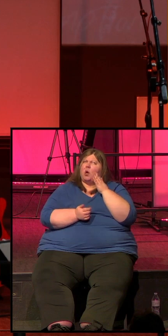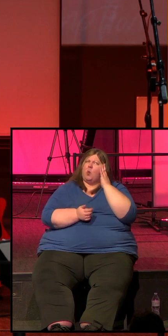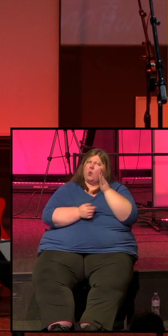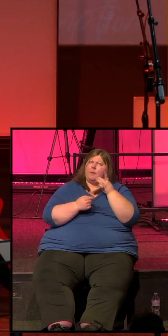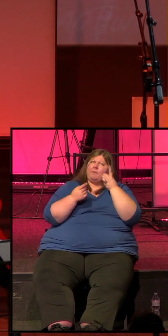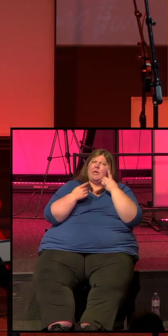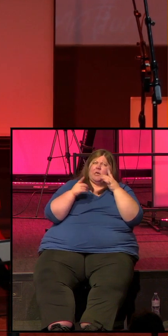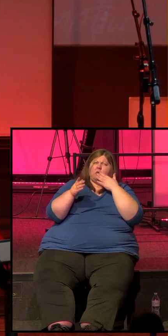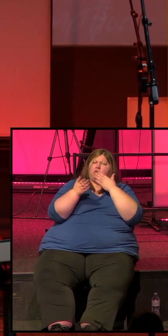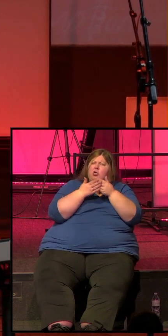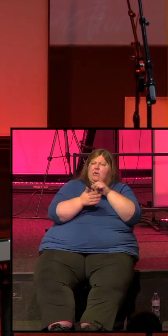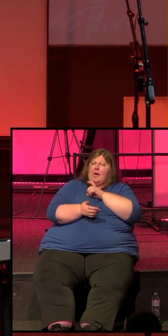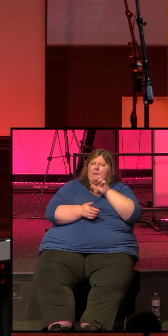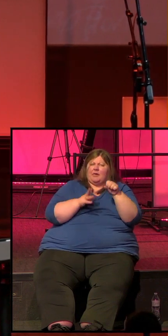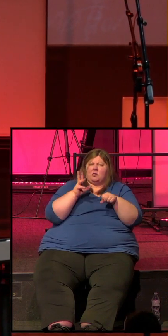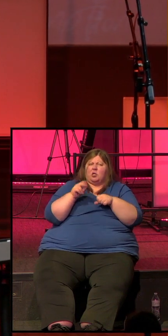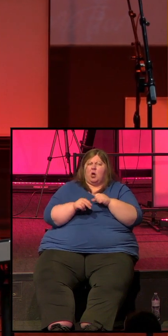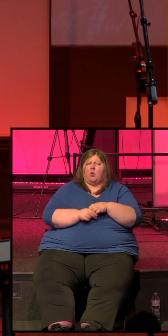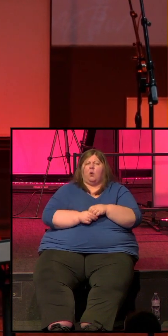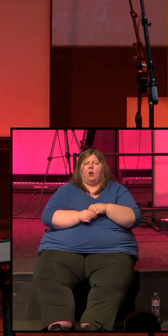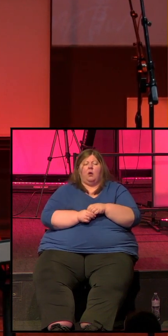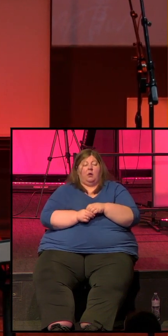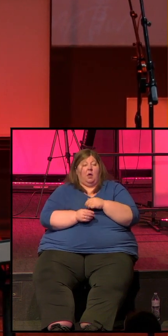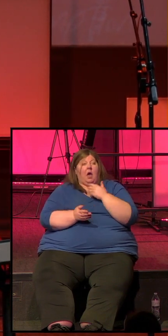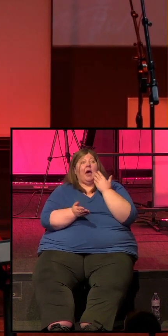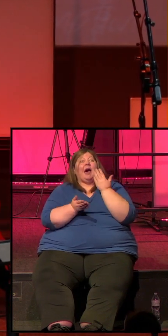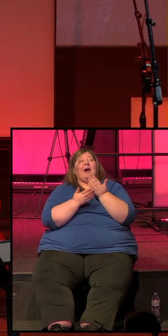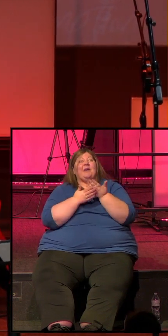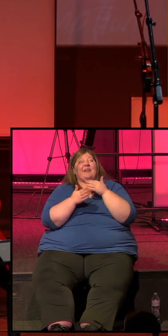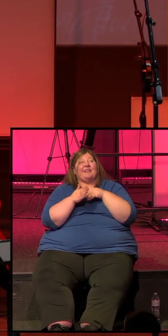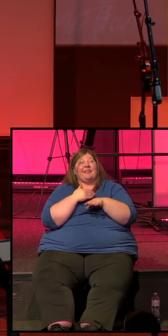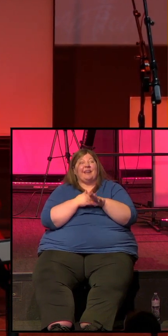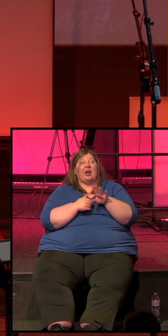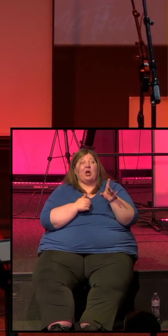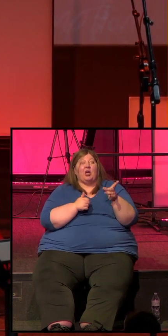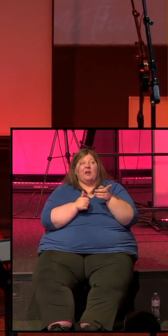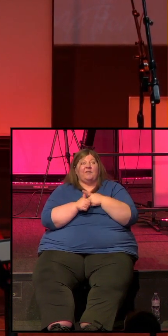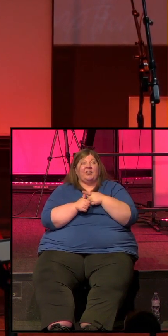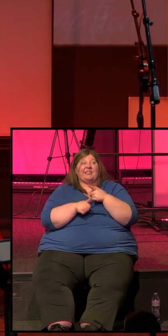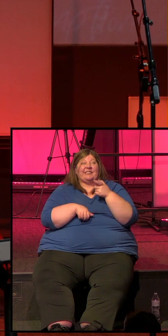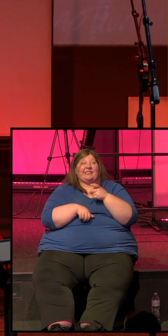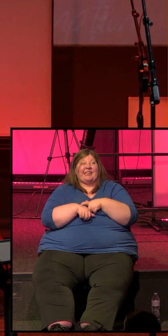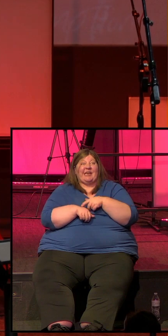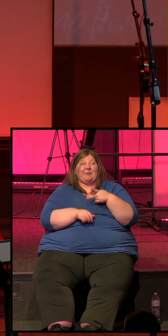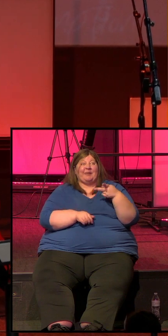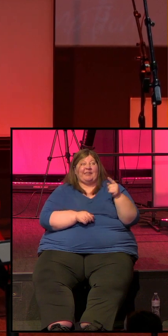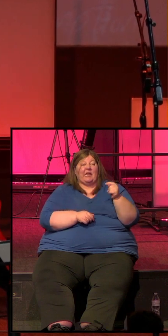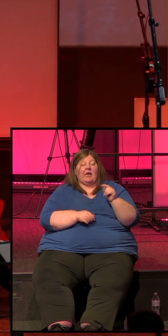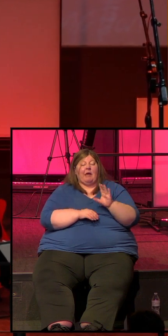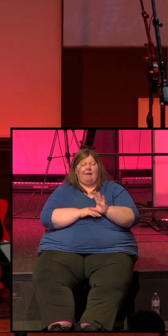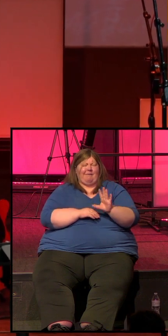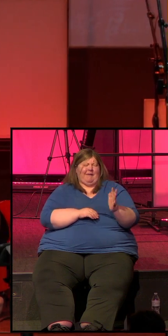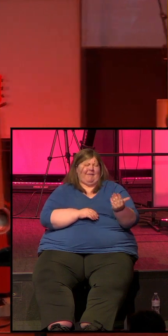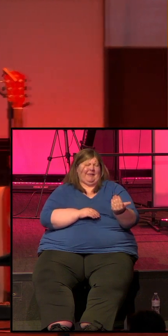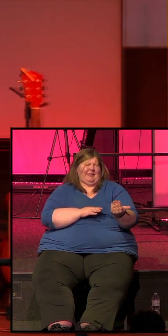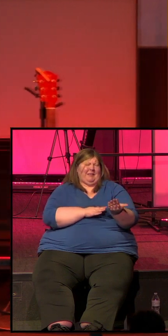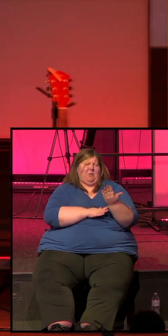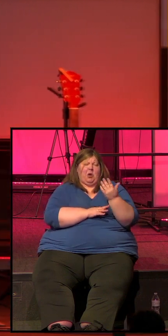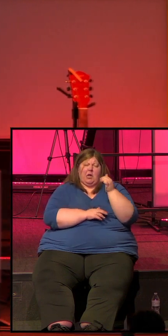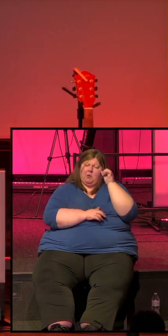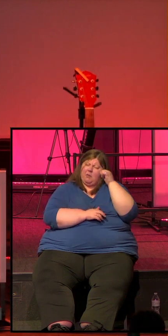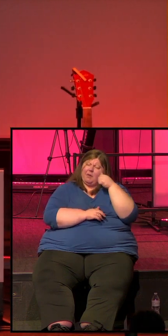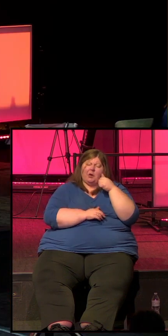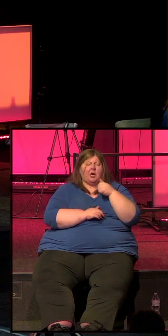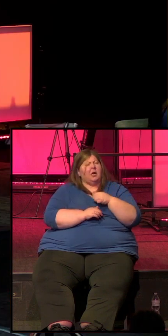amazing. I went there, dude, I knew I wasn't going to be a cop during PT. That was enough for me, right? 5:15 in the morning. I still remember it. I ran